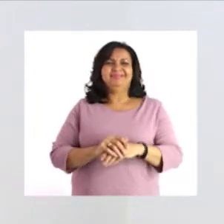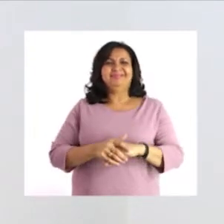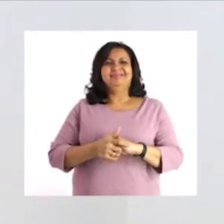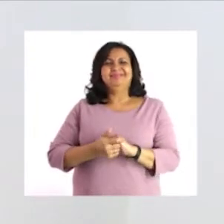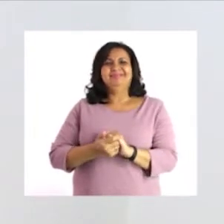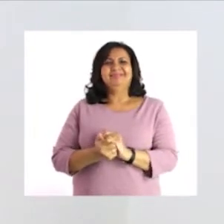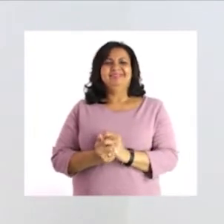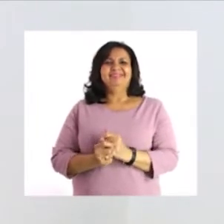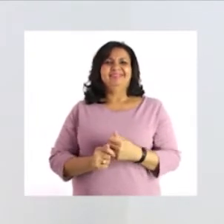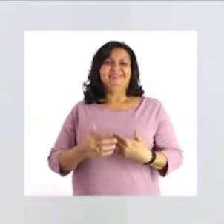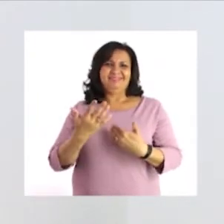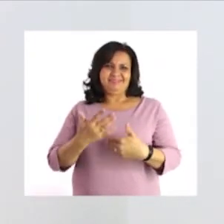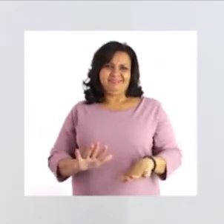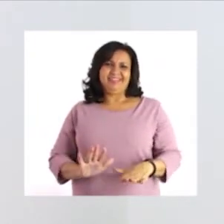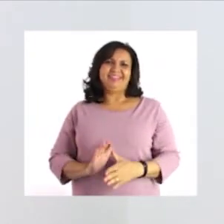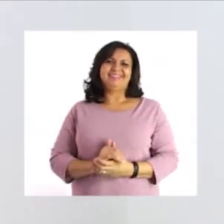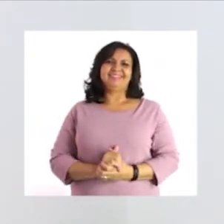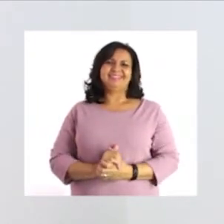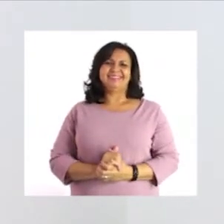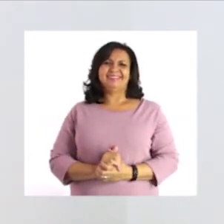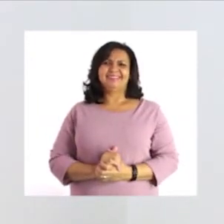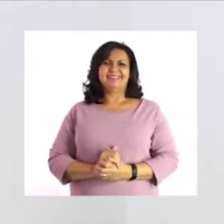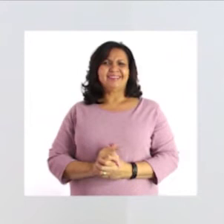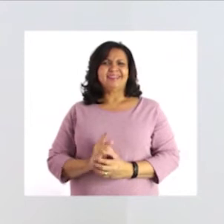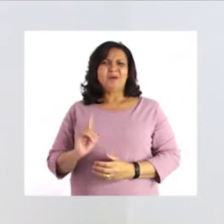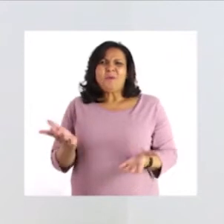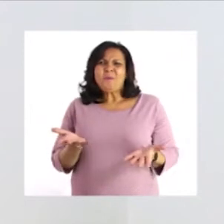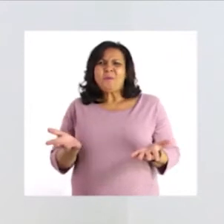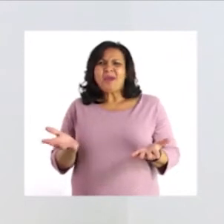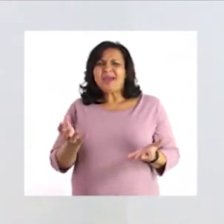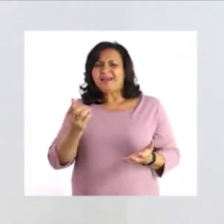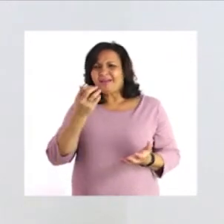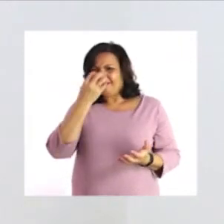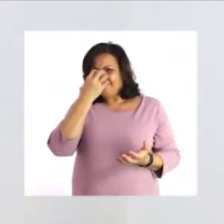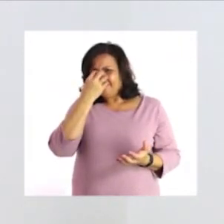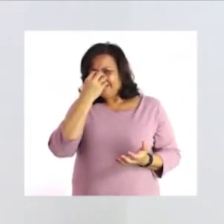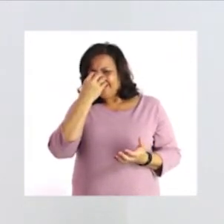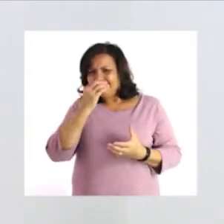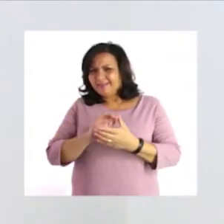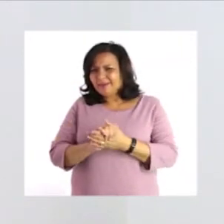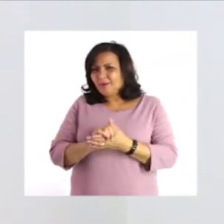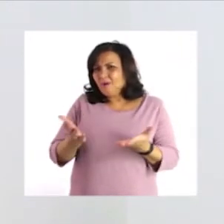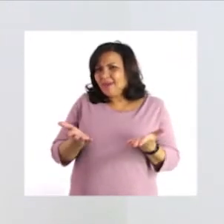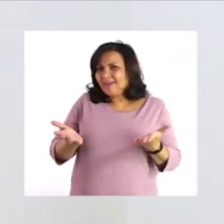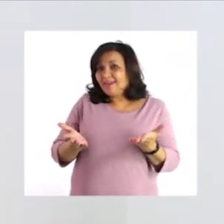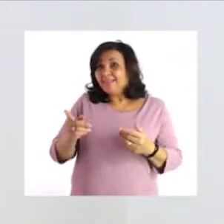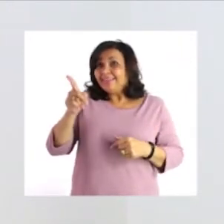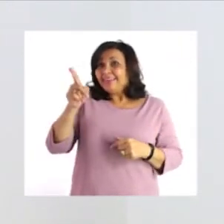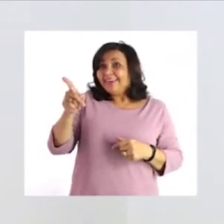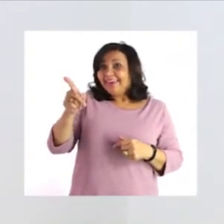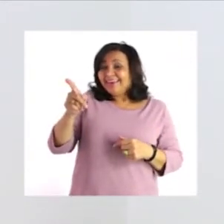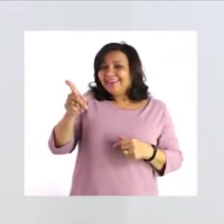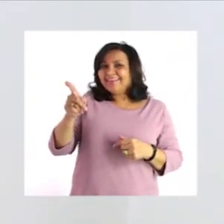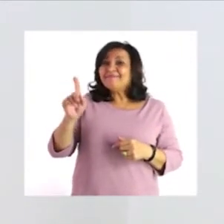and we are all set and sanitized. Where is Joshi today, friend? I wonder where is Joshi today? Well,